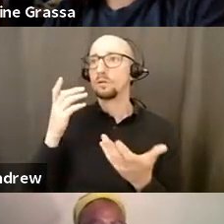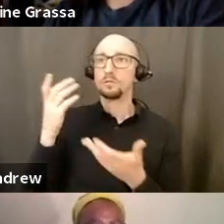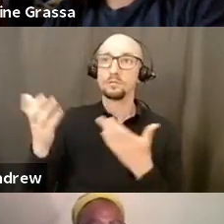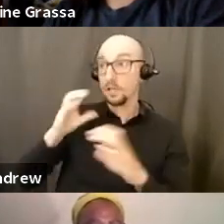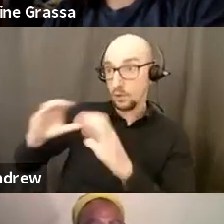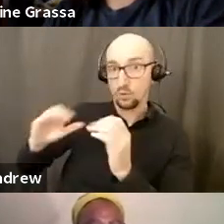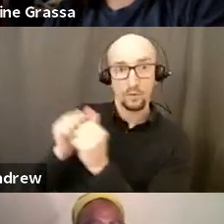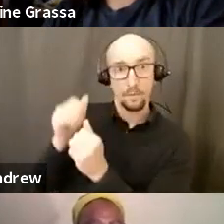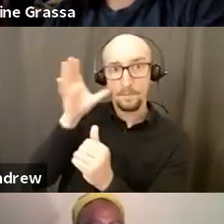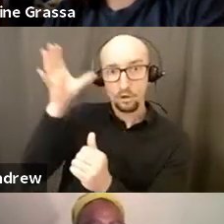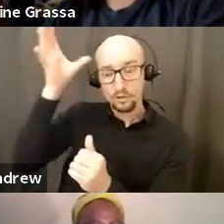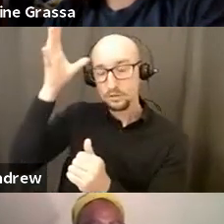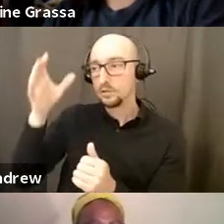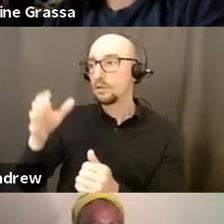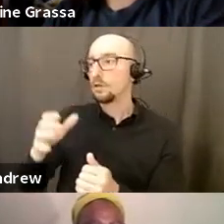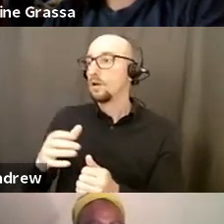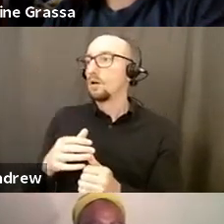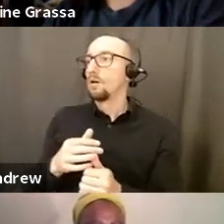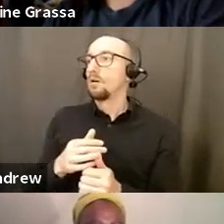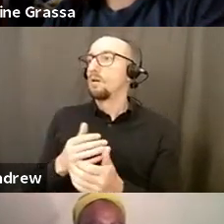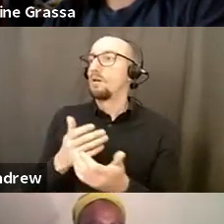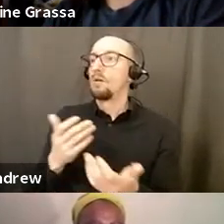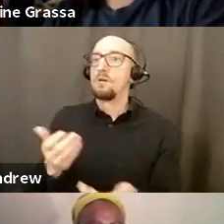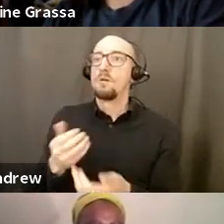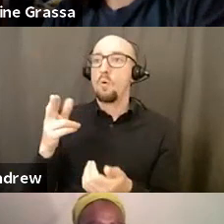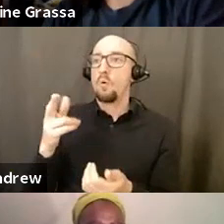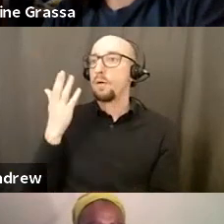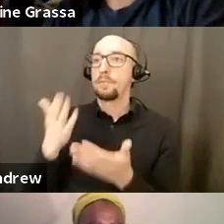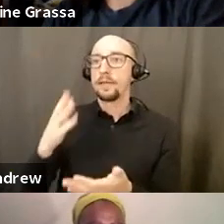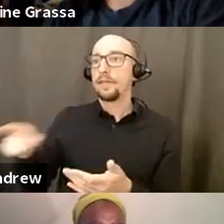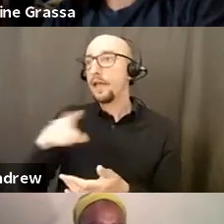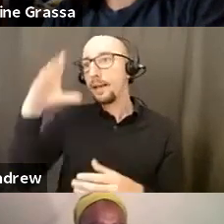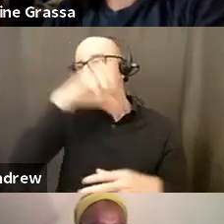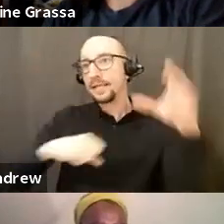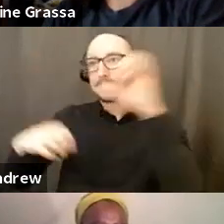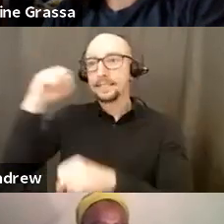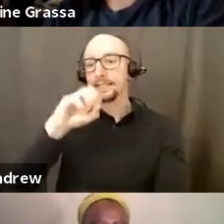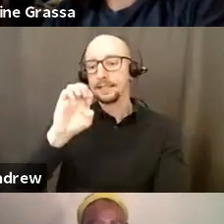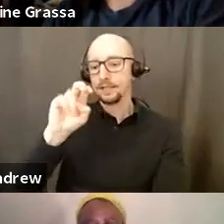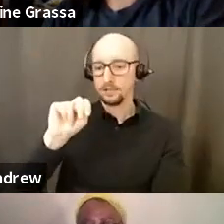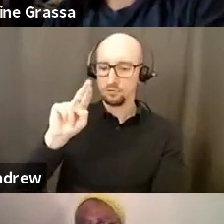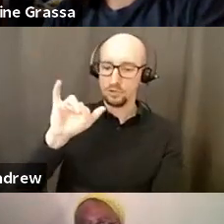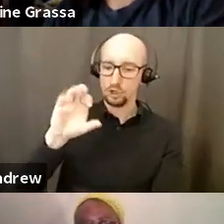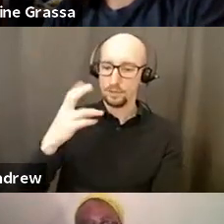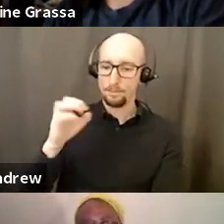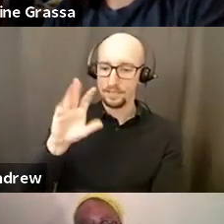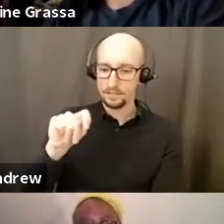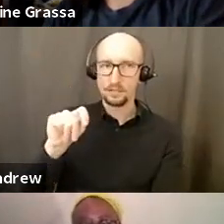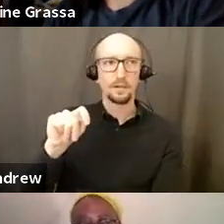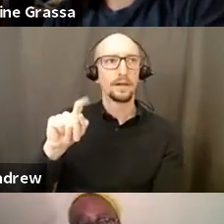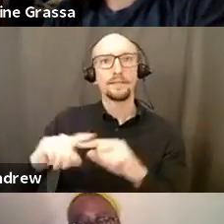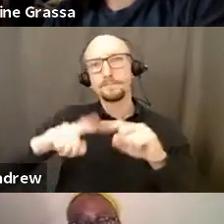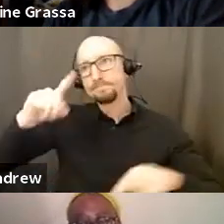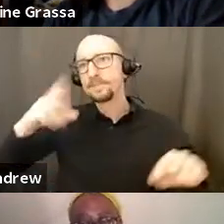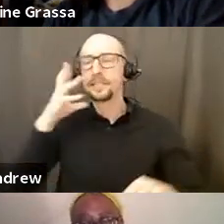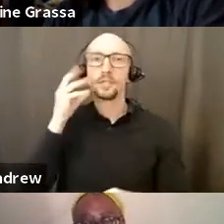or whether it's giving them the enrichment kinds of experiences in the areas that